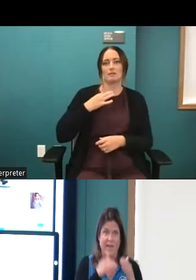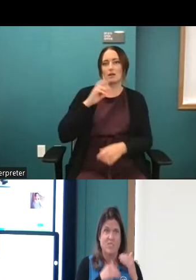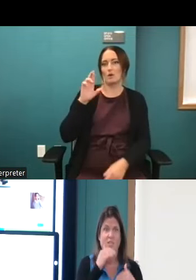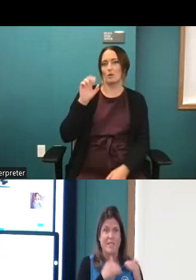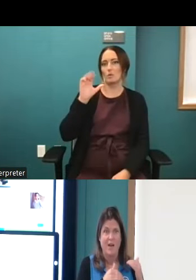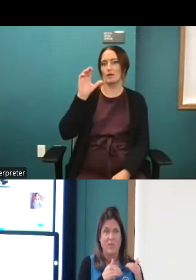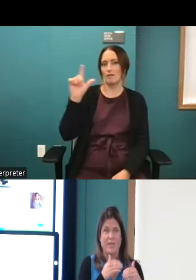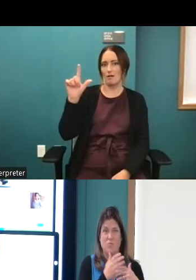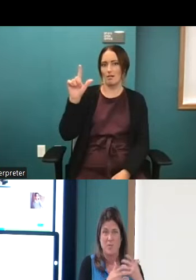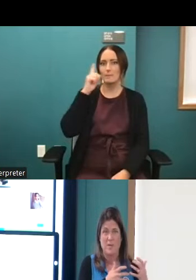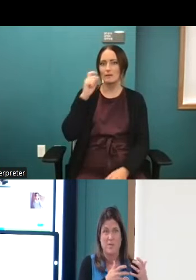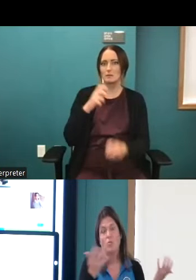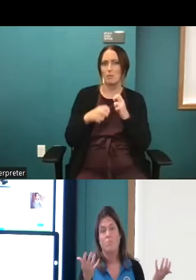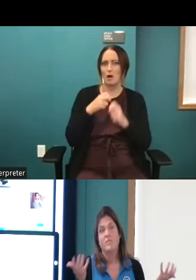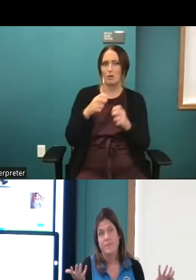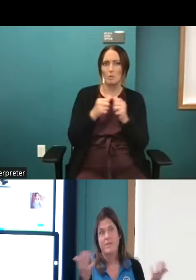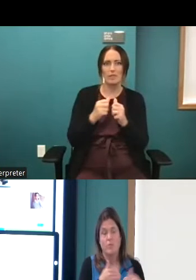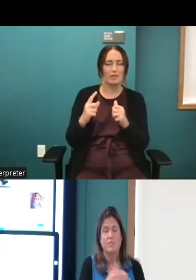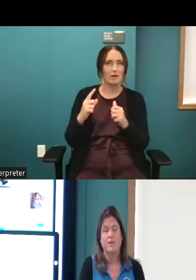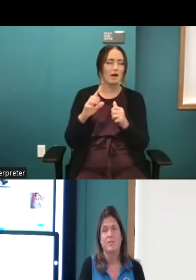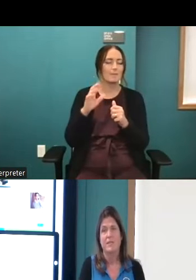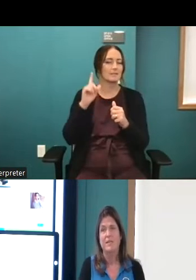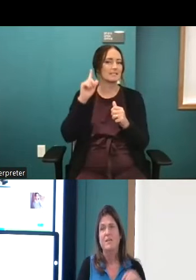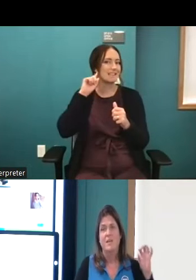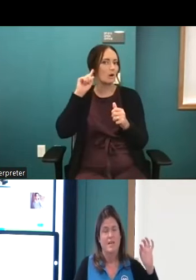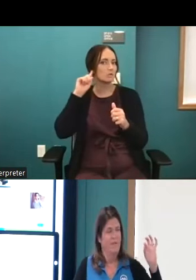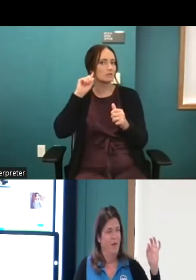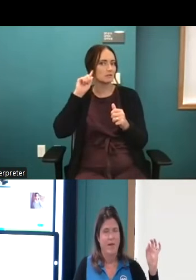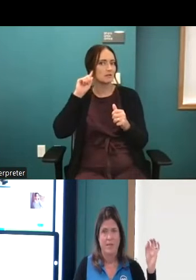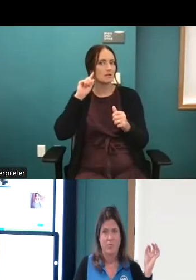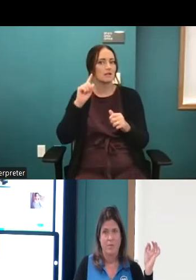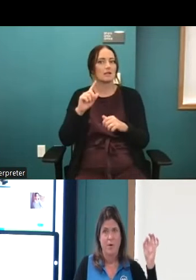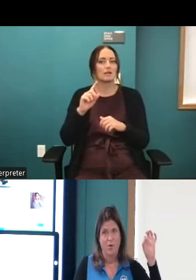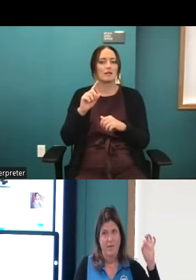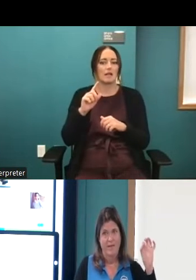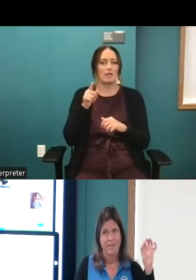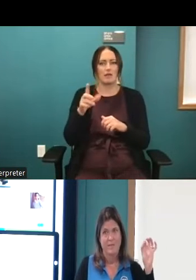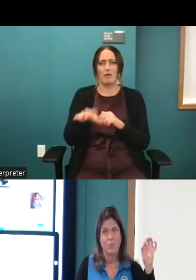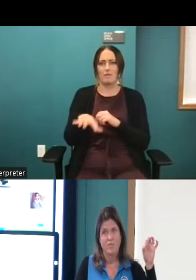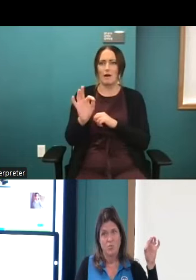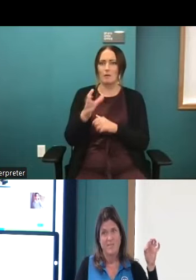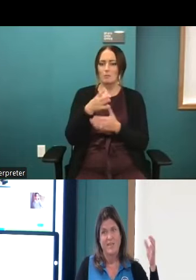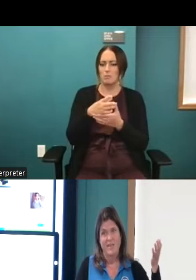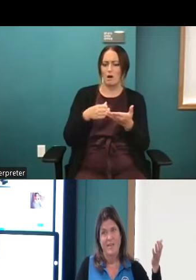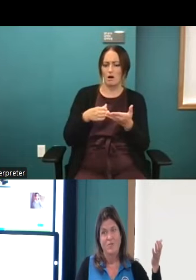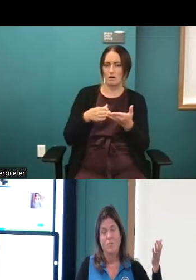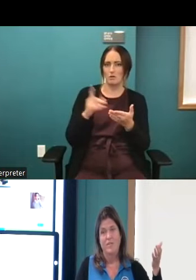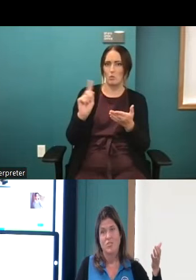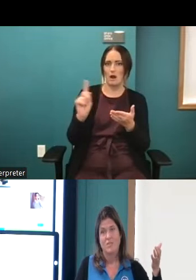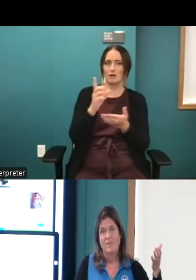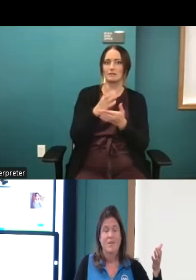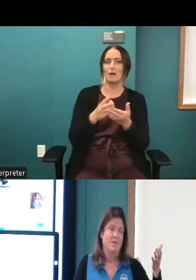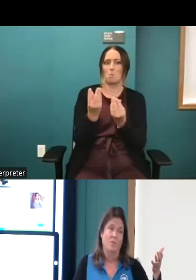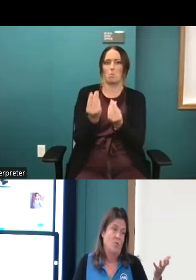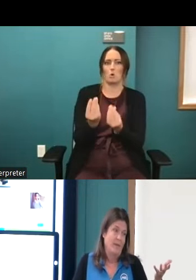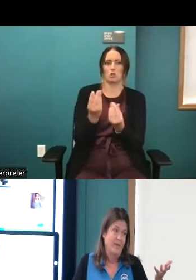a degradation in sound that kids were experiencing, or recipients were experiencing. And they found that there was a part that some moisture was getting in,